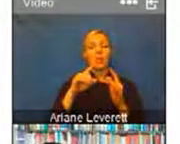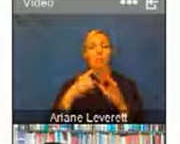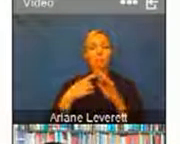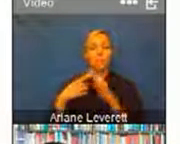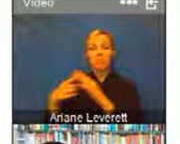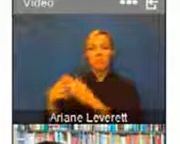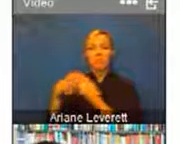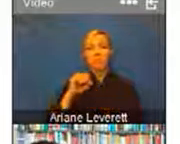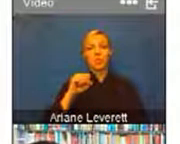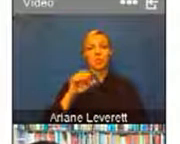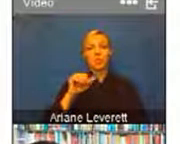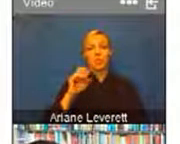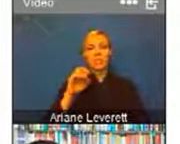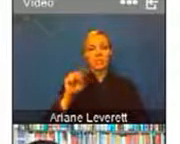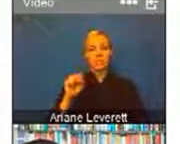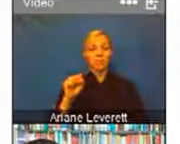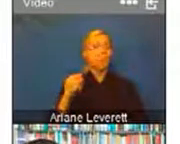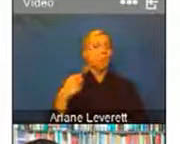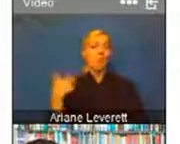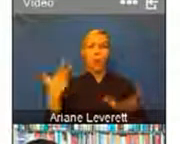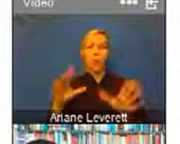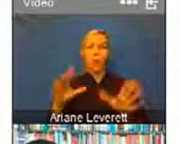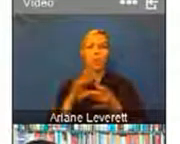We hear nothing.